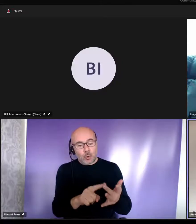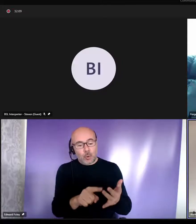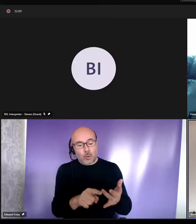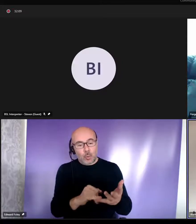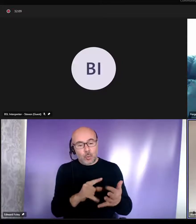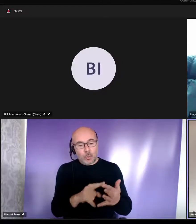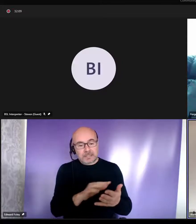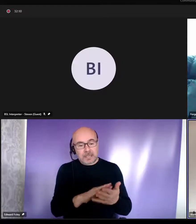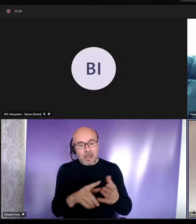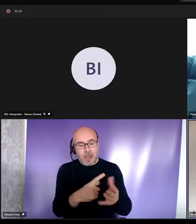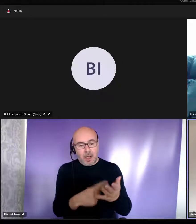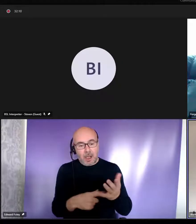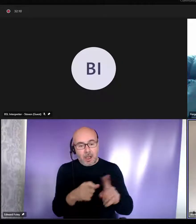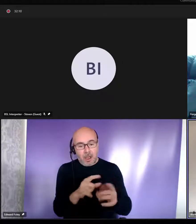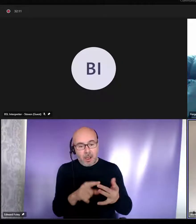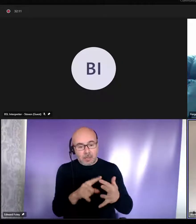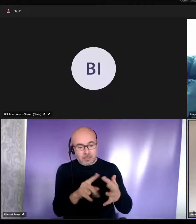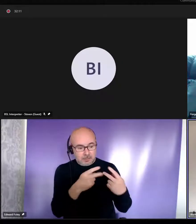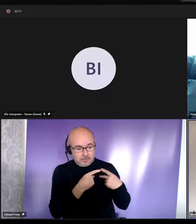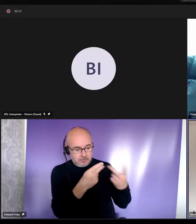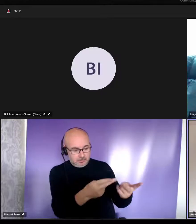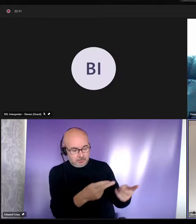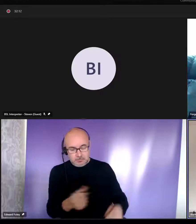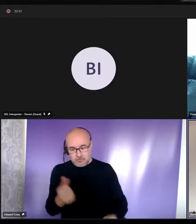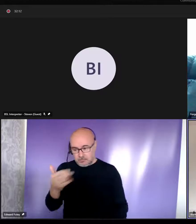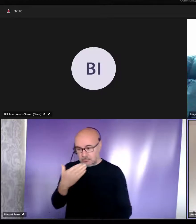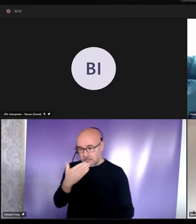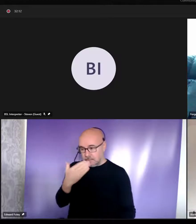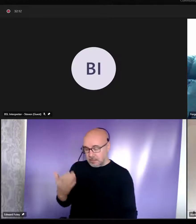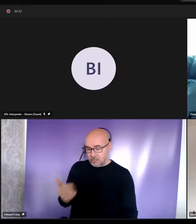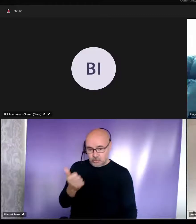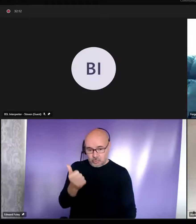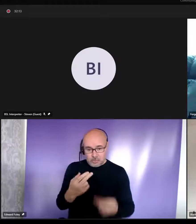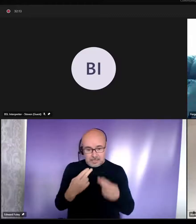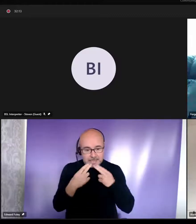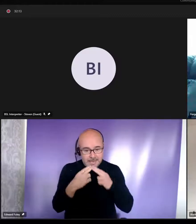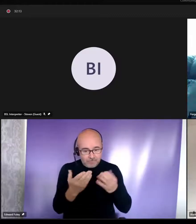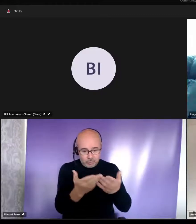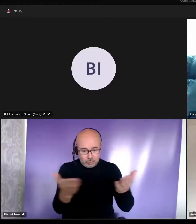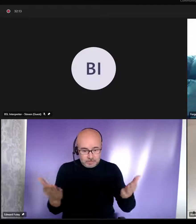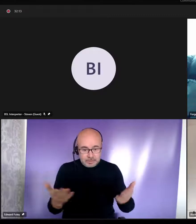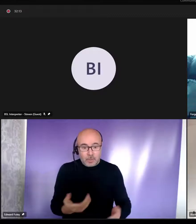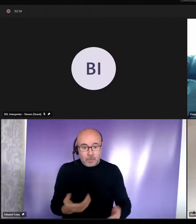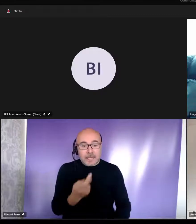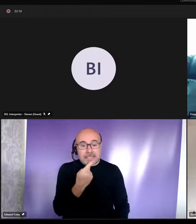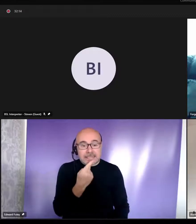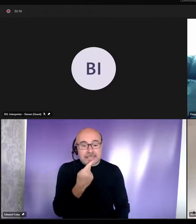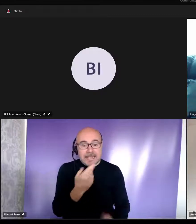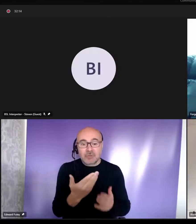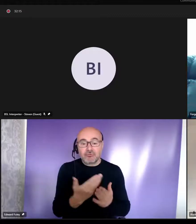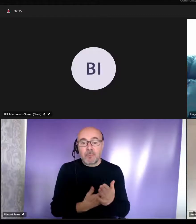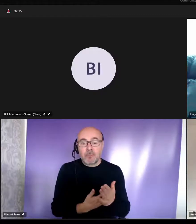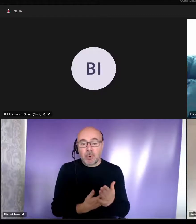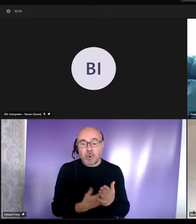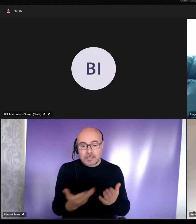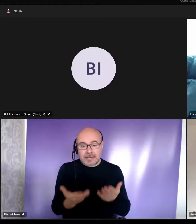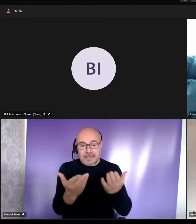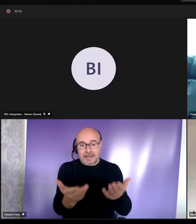that. Louise? Thank you, Chair, and good afternoon, everyone. This is the second report presented to committee for the financial